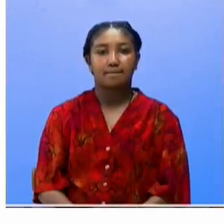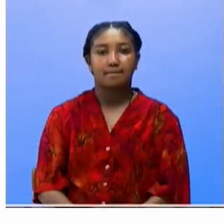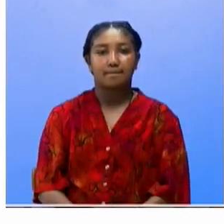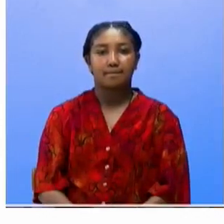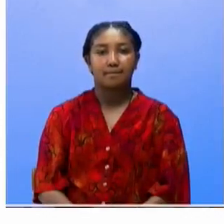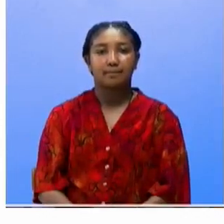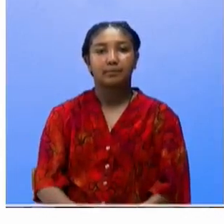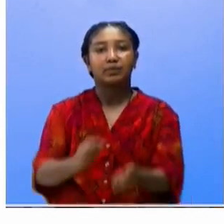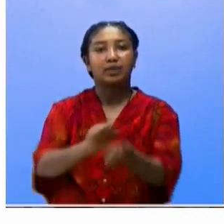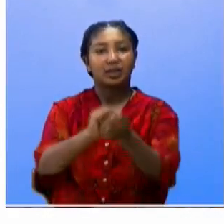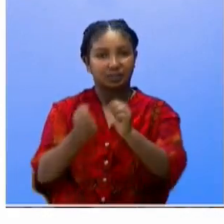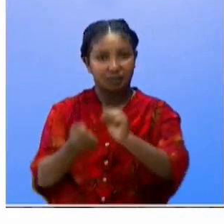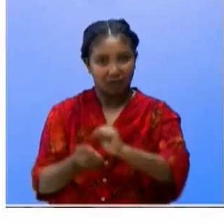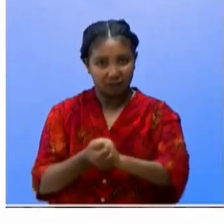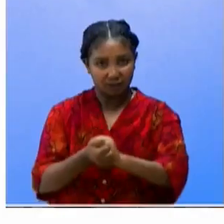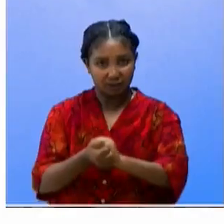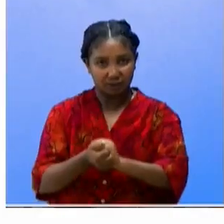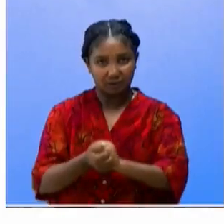Change